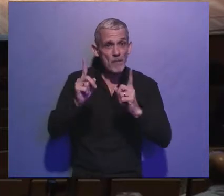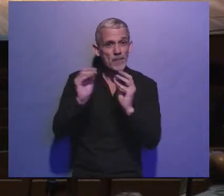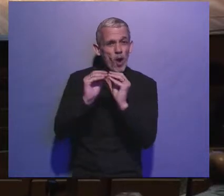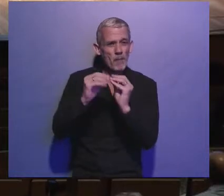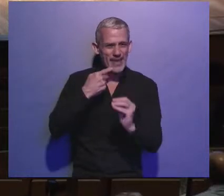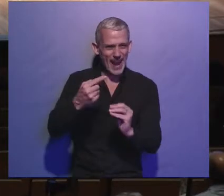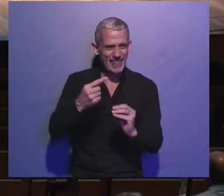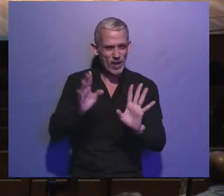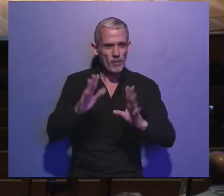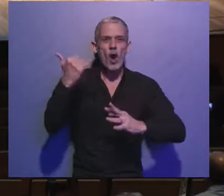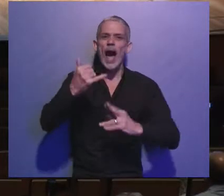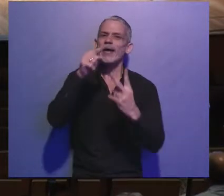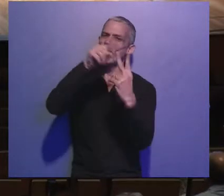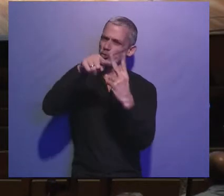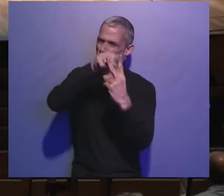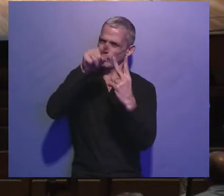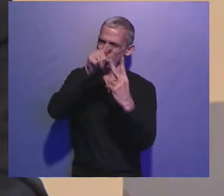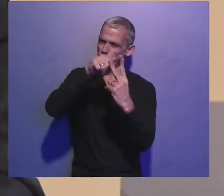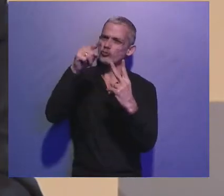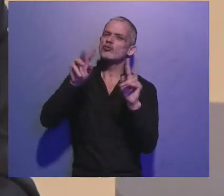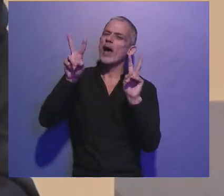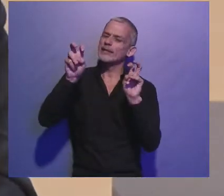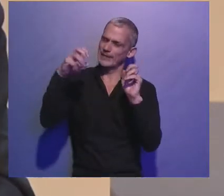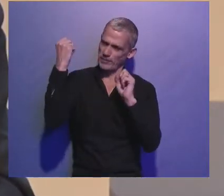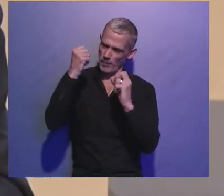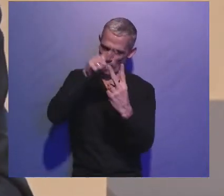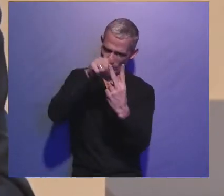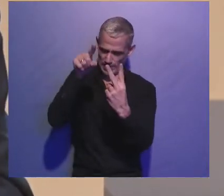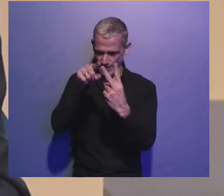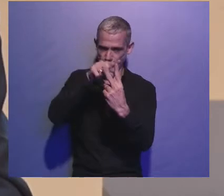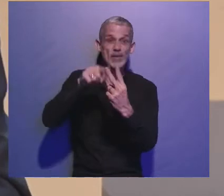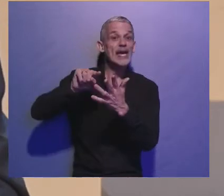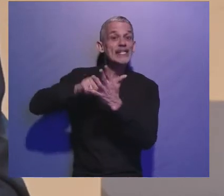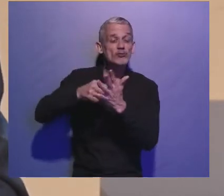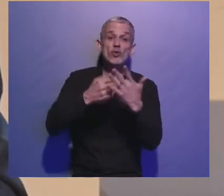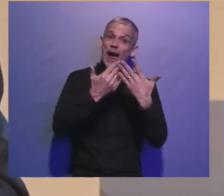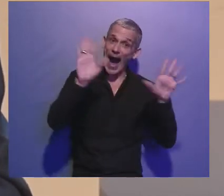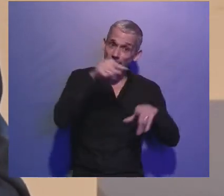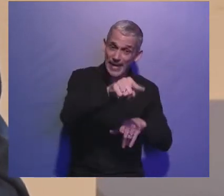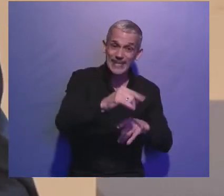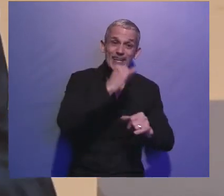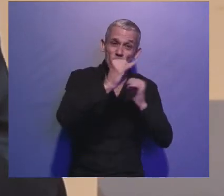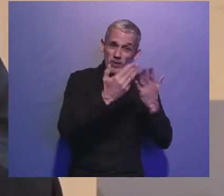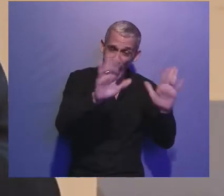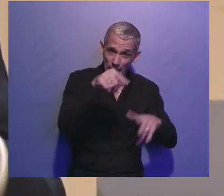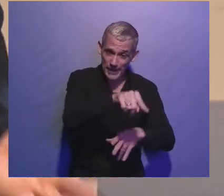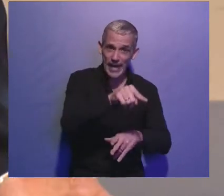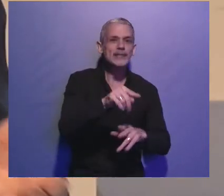with her remarks, but there are two issues here. Open